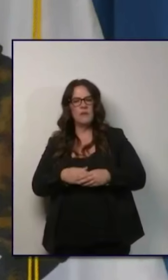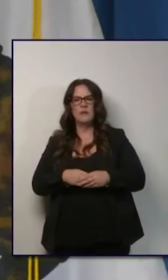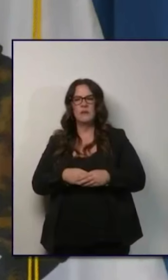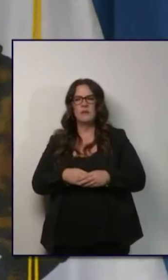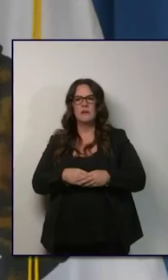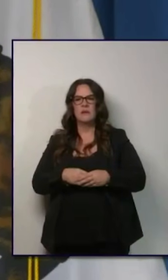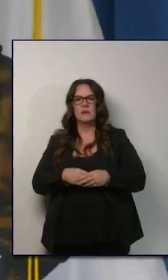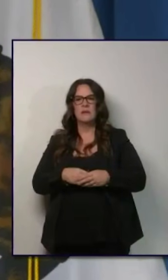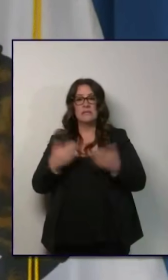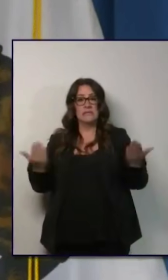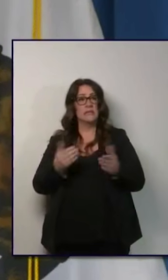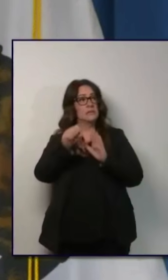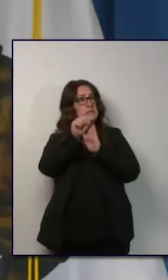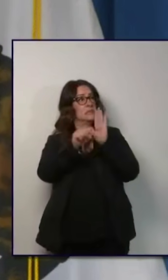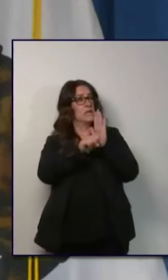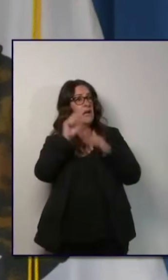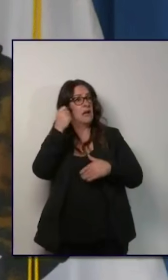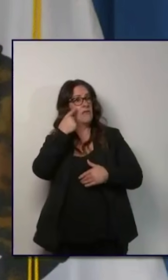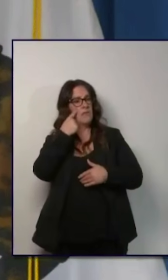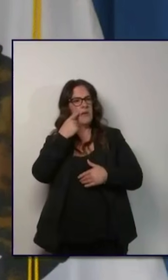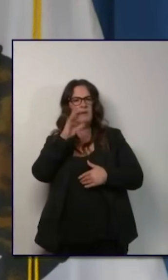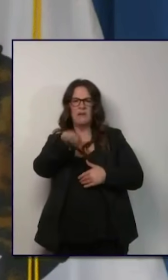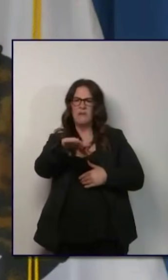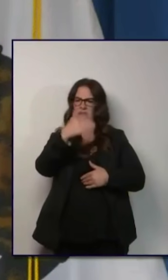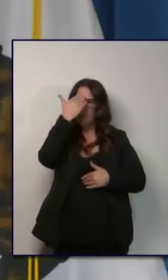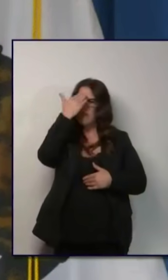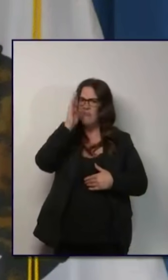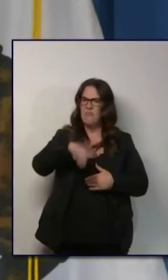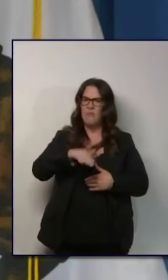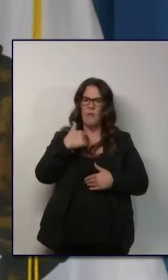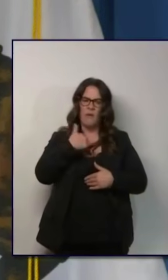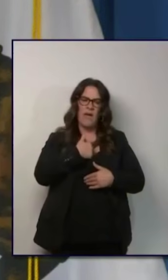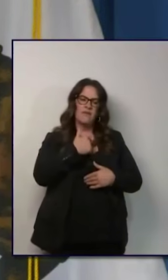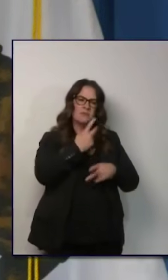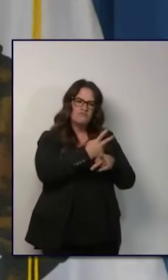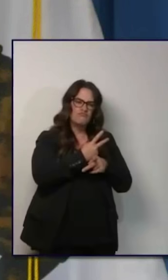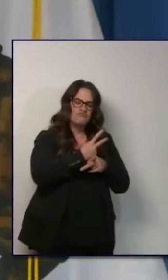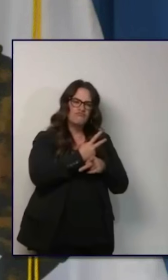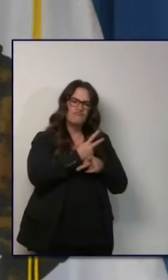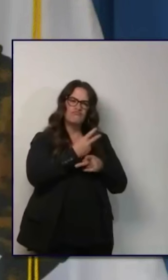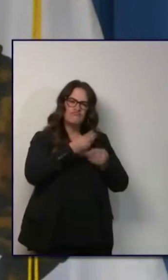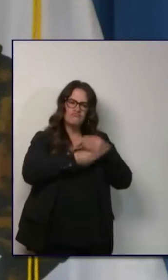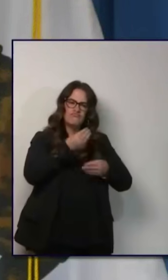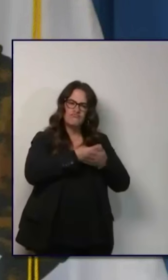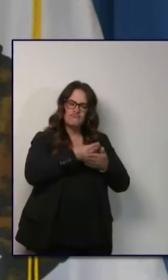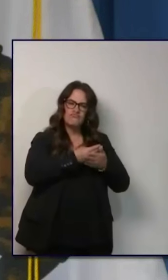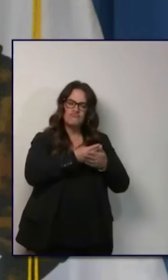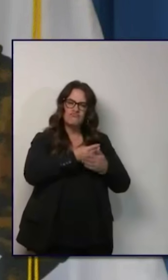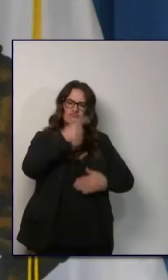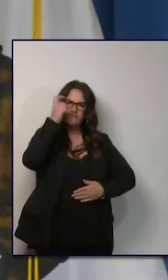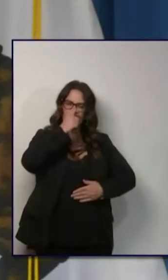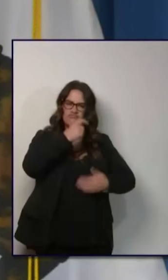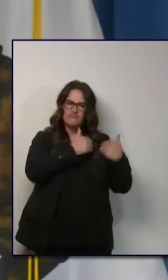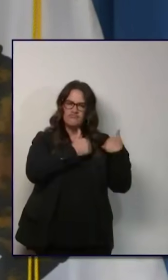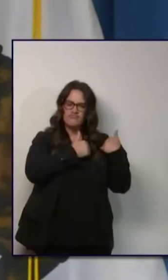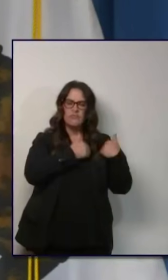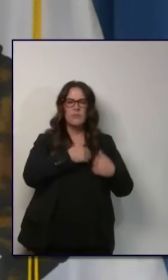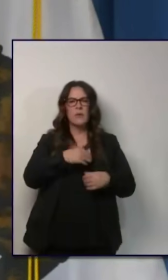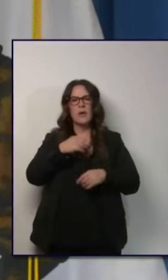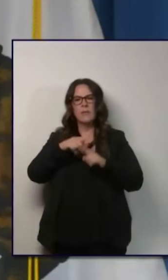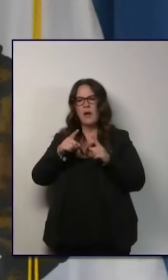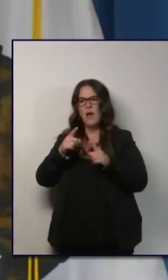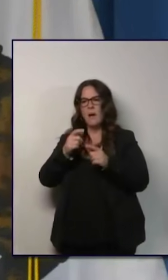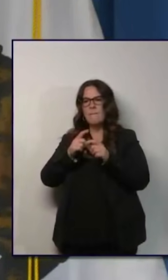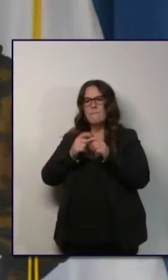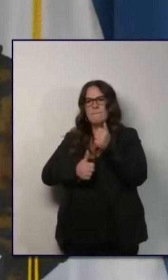immune from tightening our belts and committing to help the cause and help support those most in